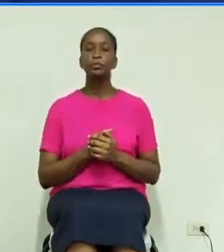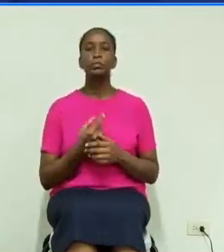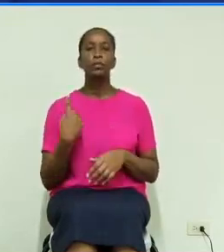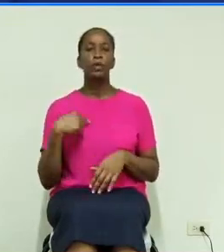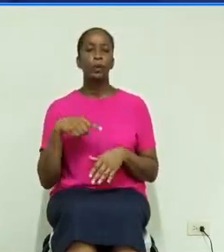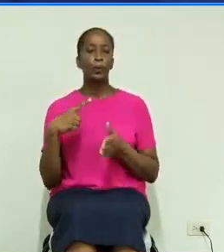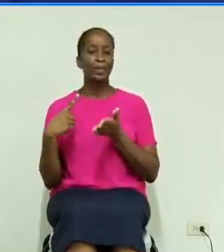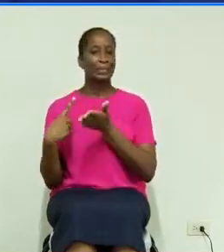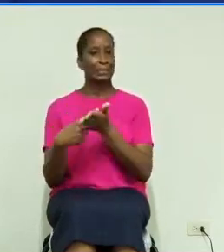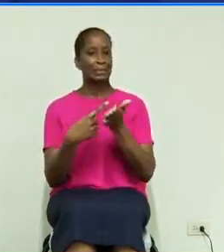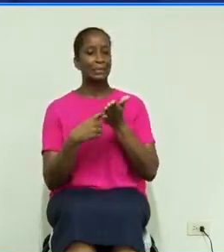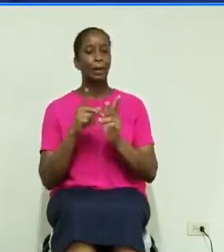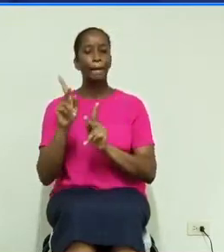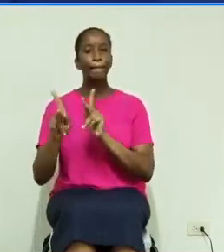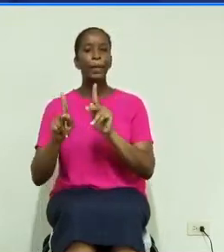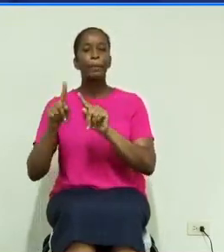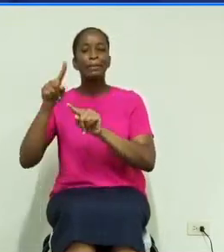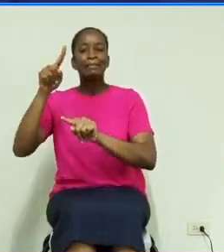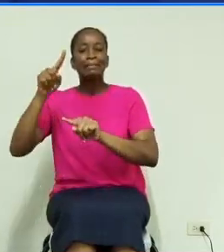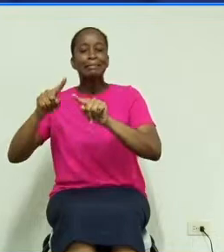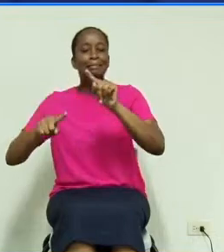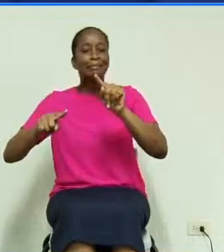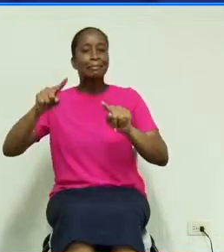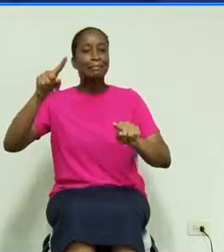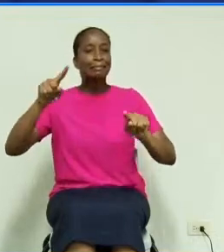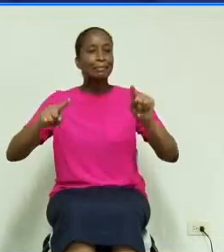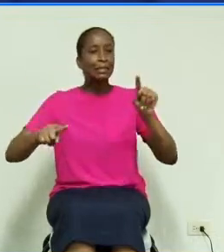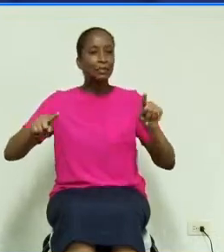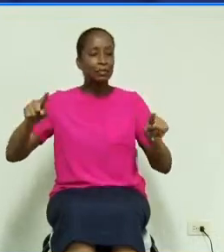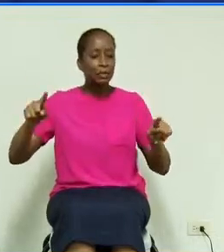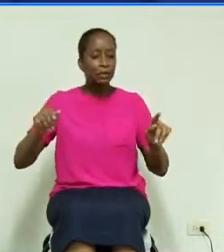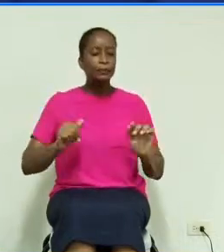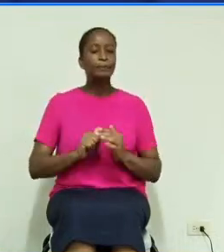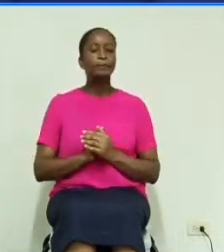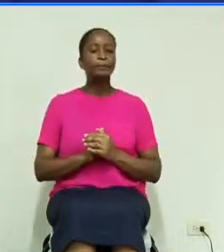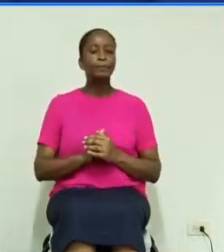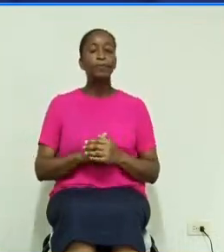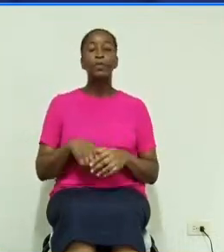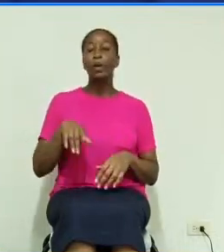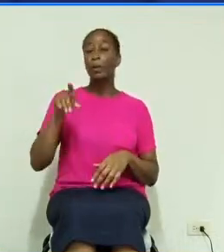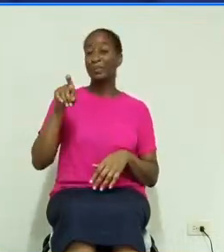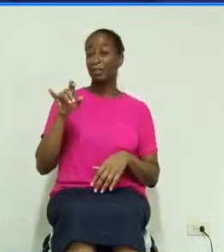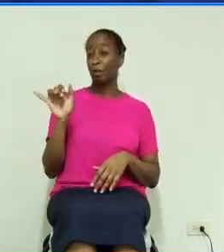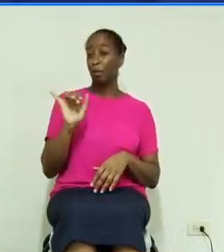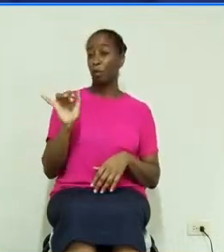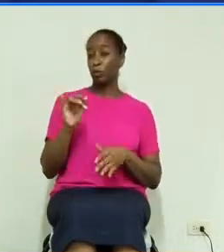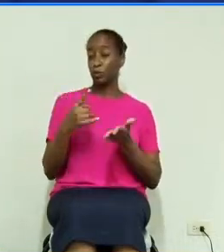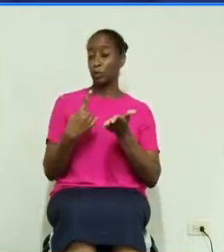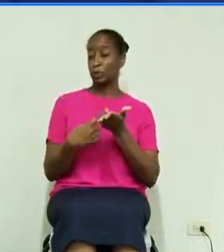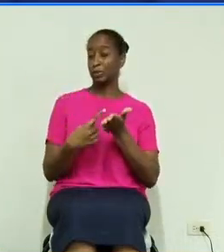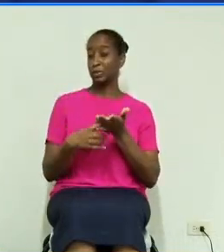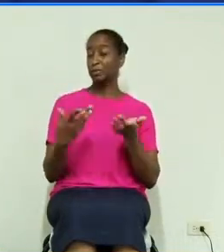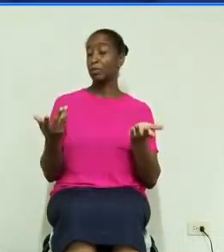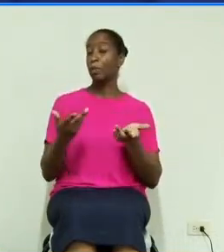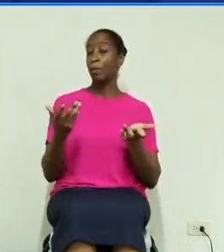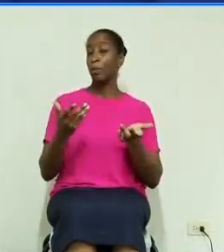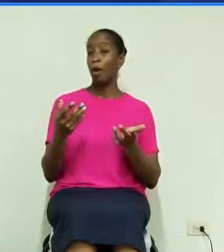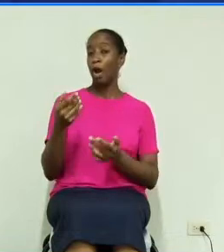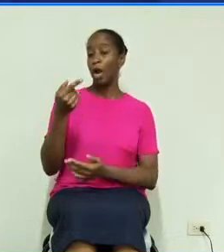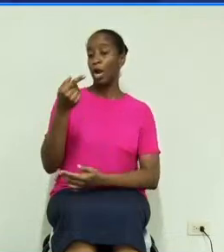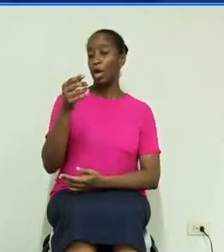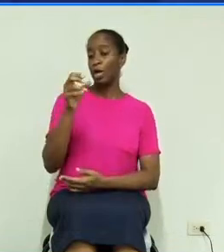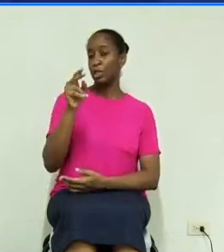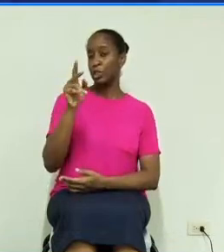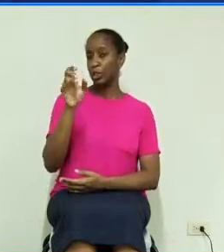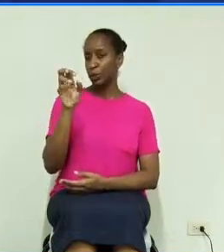in diversity and related to the gender question. Right? Because if we think about gender inequality, it is one of the oldest forms